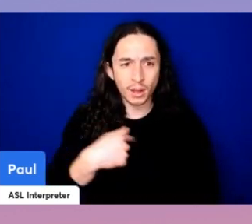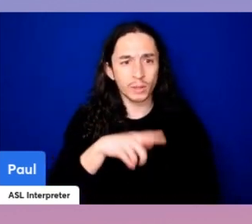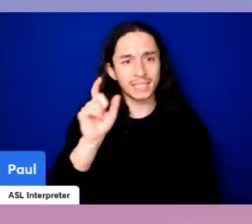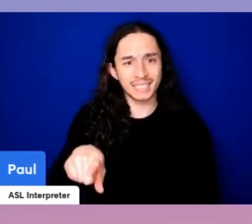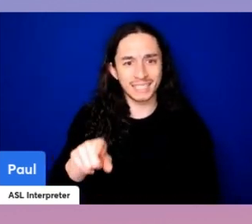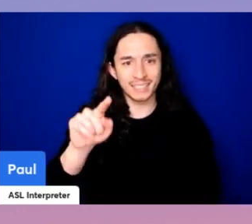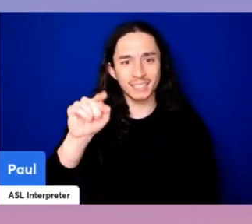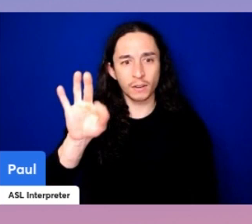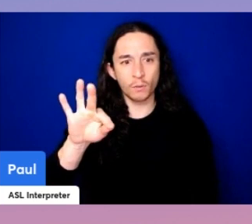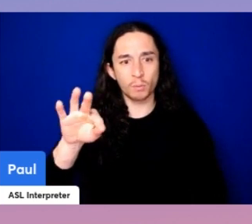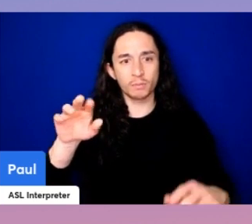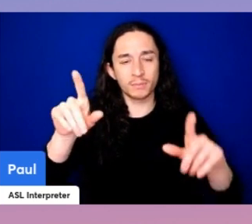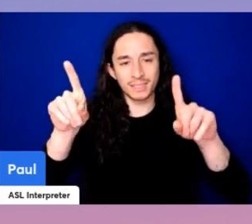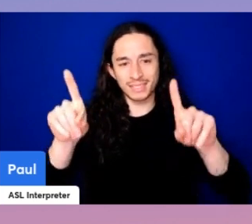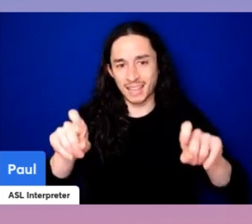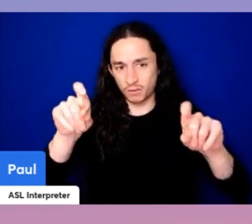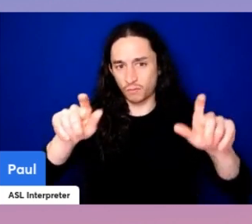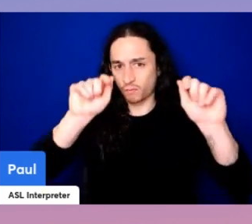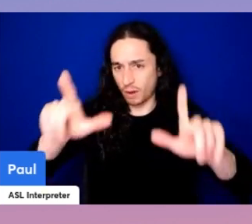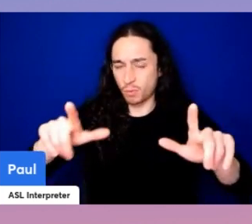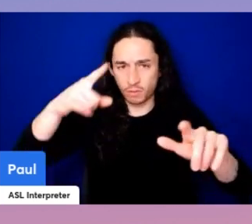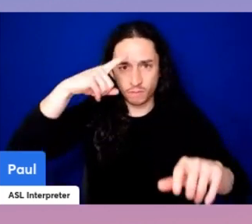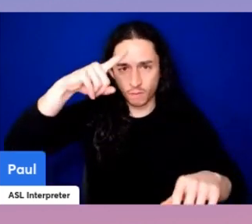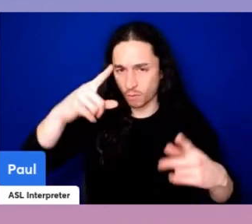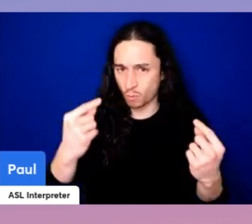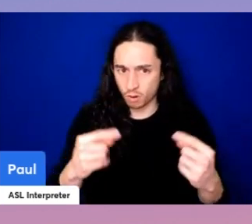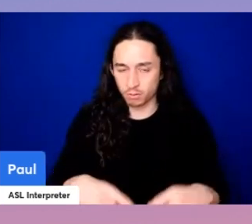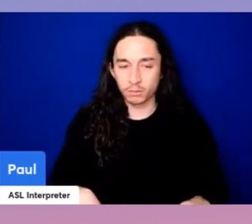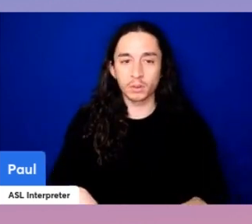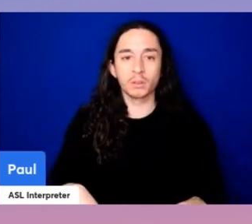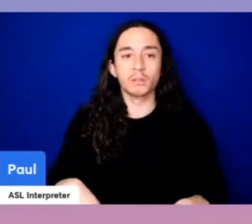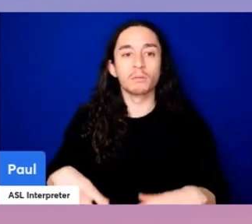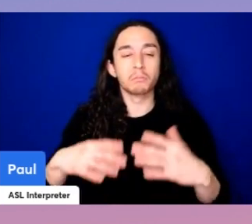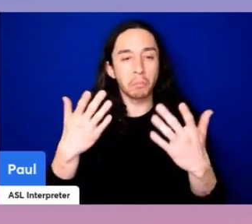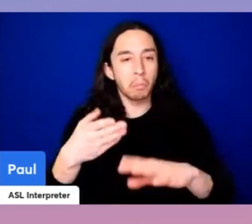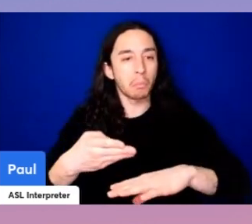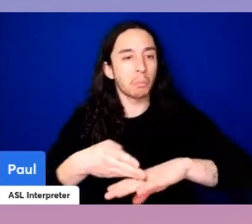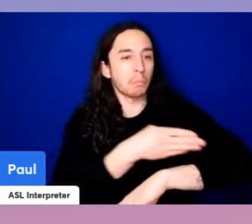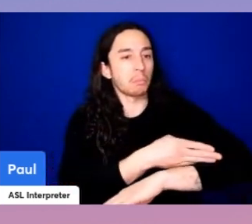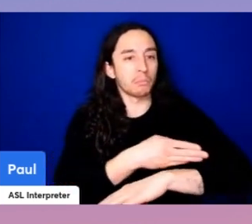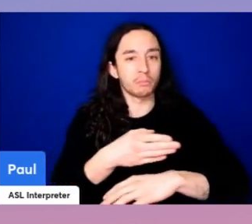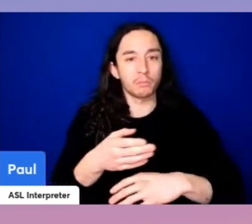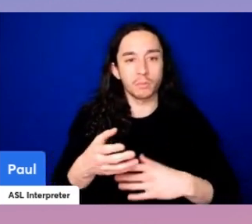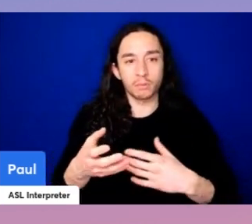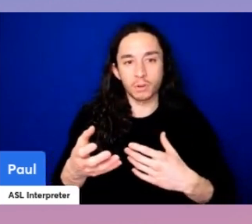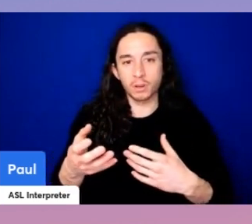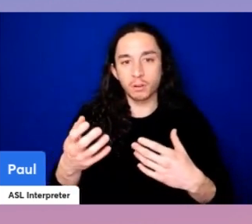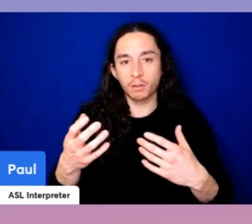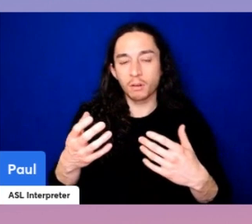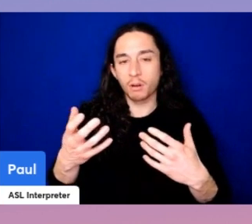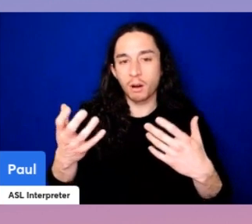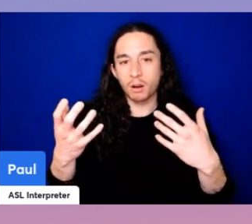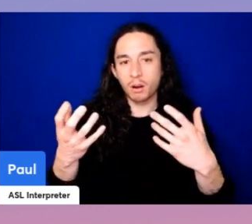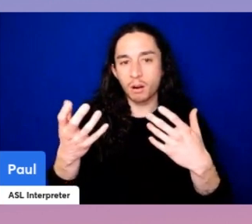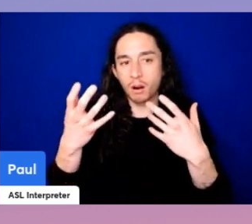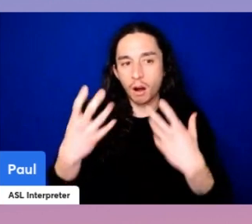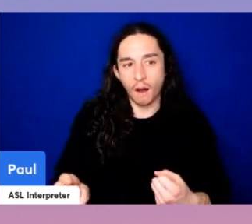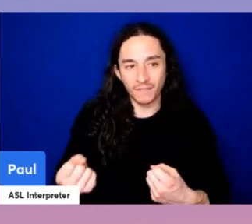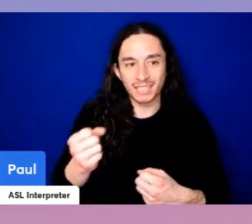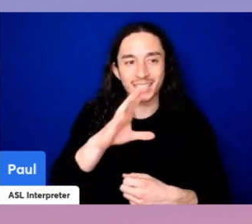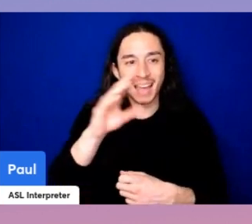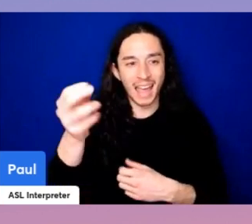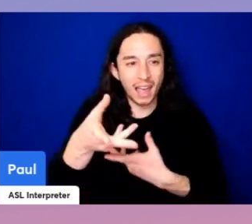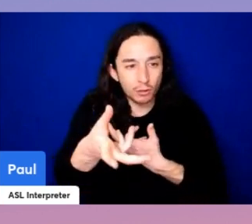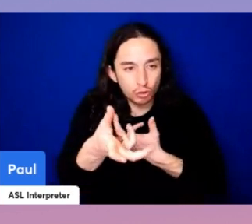Framework, and yeah, for increasing the confidence and also the trust of our